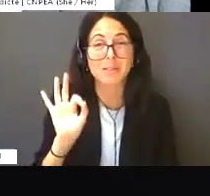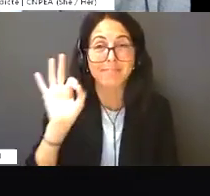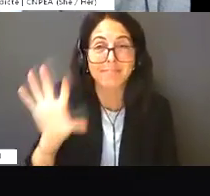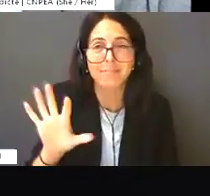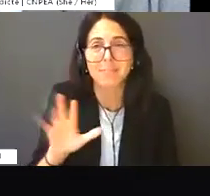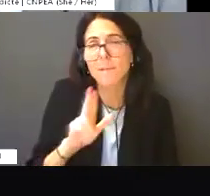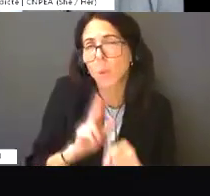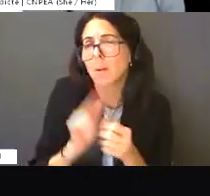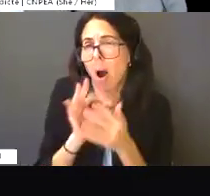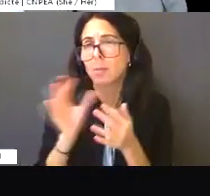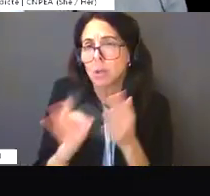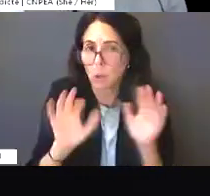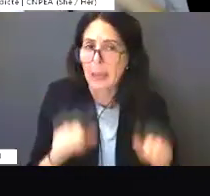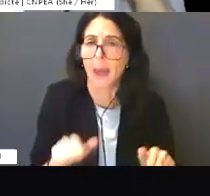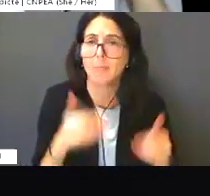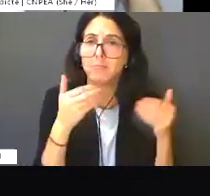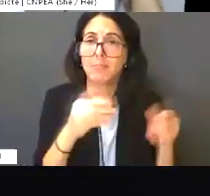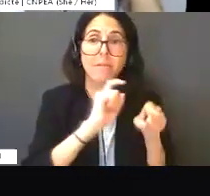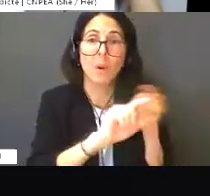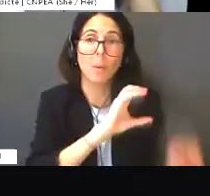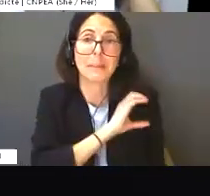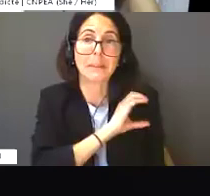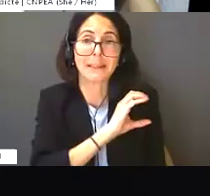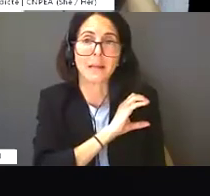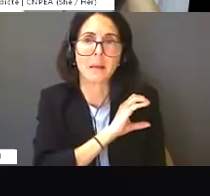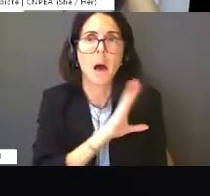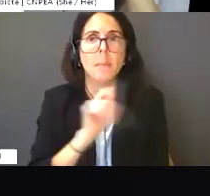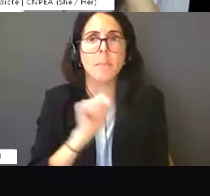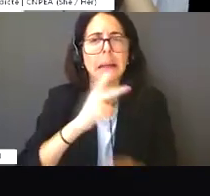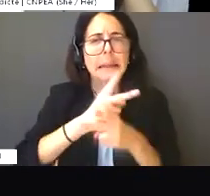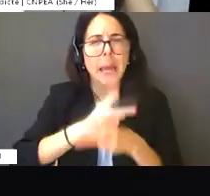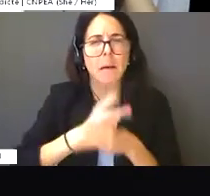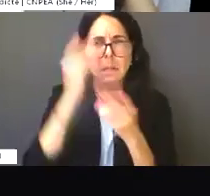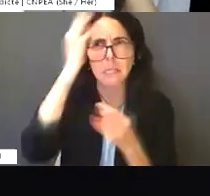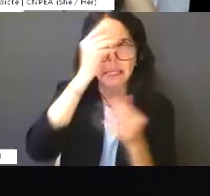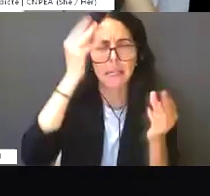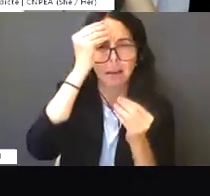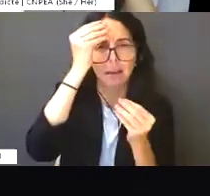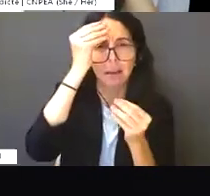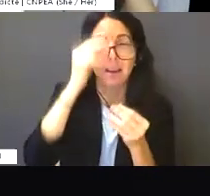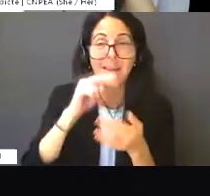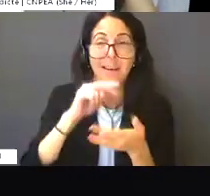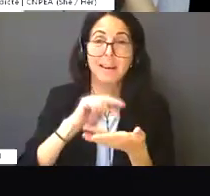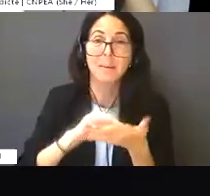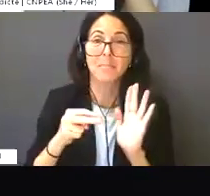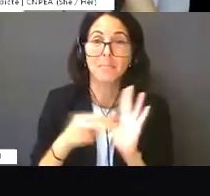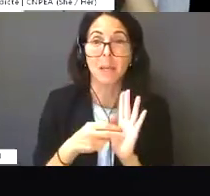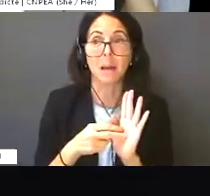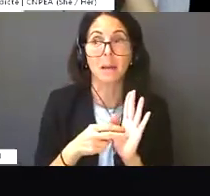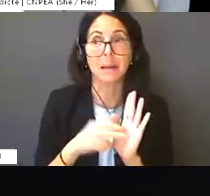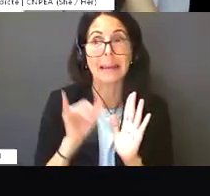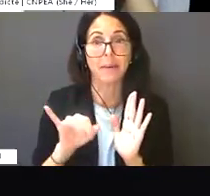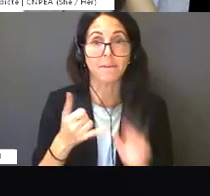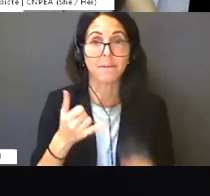course, that's an option, but I think it has to be really weighed out carefully whether that's something you want to do. It will change